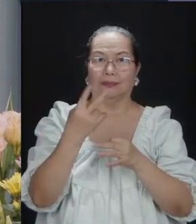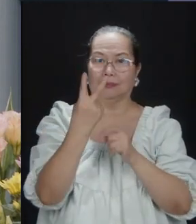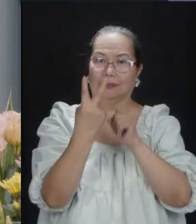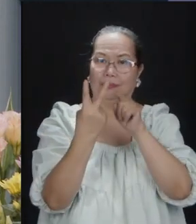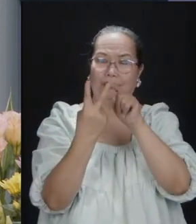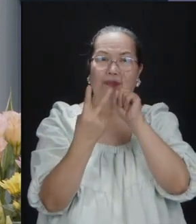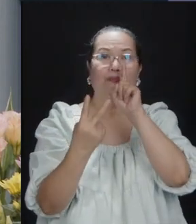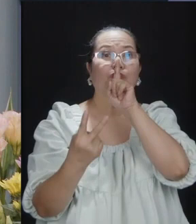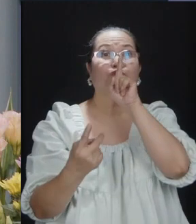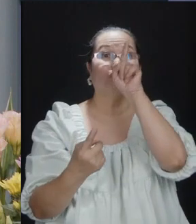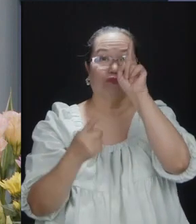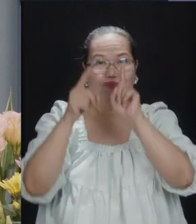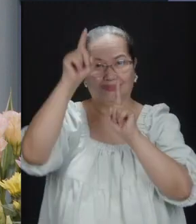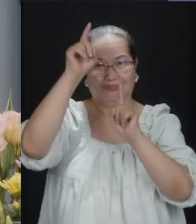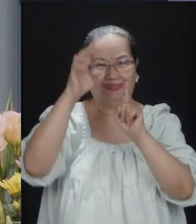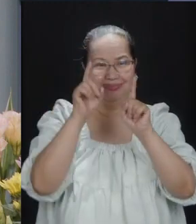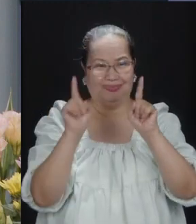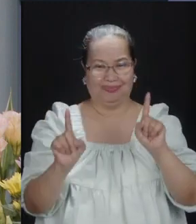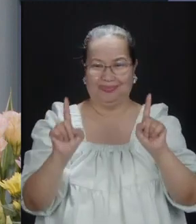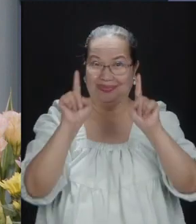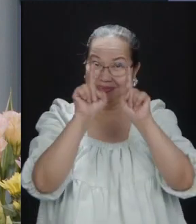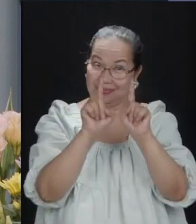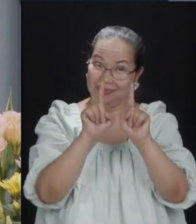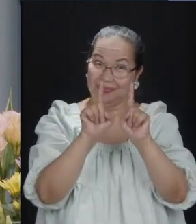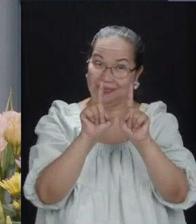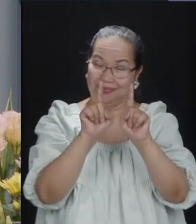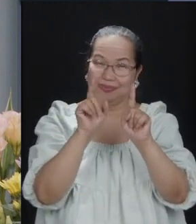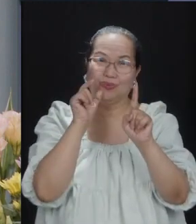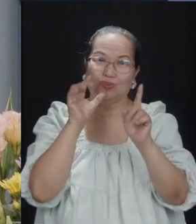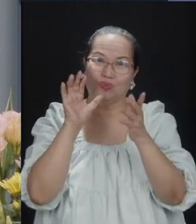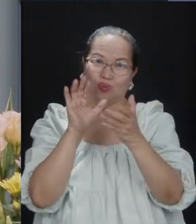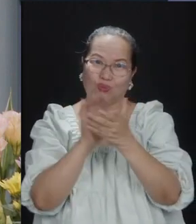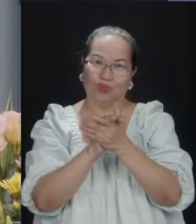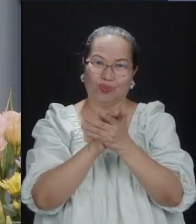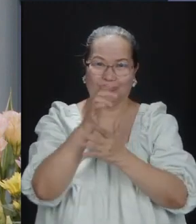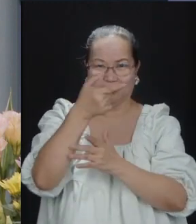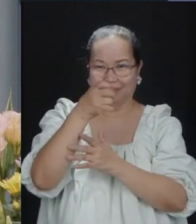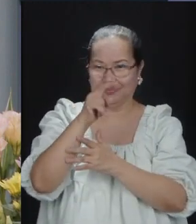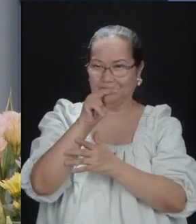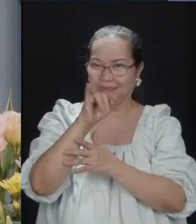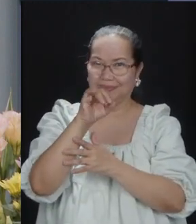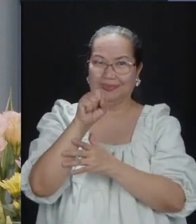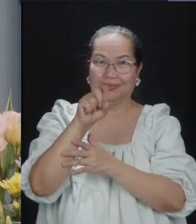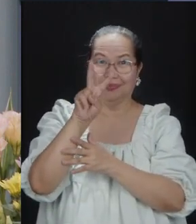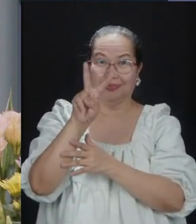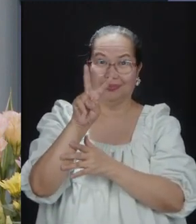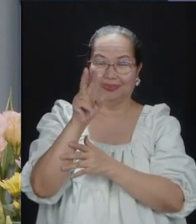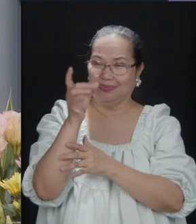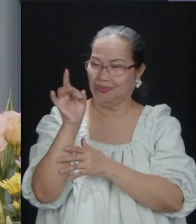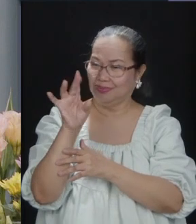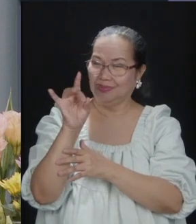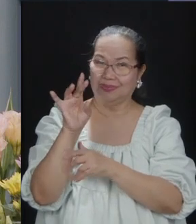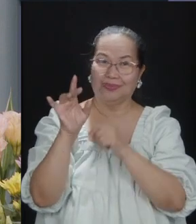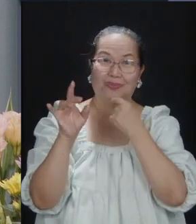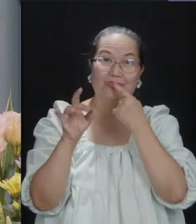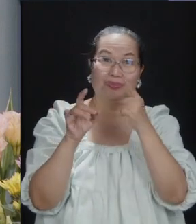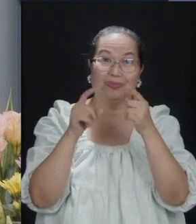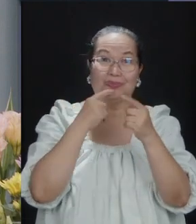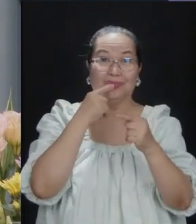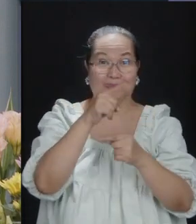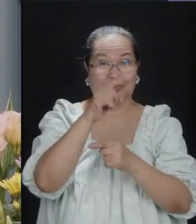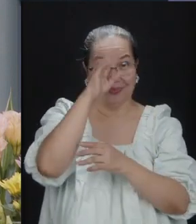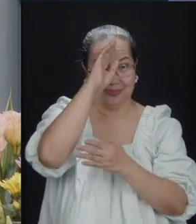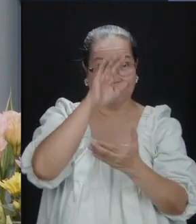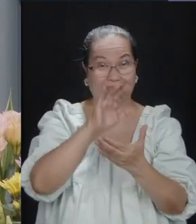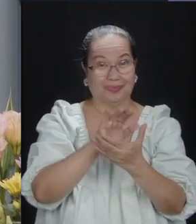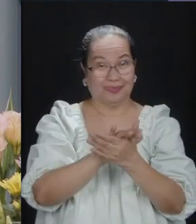husband and one wife in a marriage. Genesis 2:18 until 23 tells us that a husband is